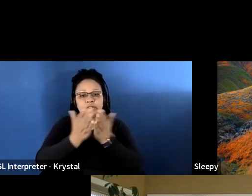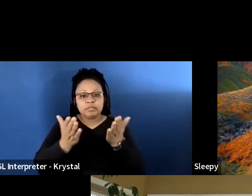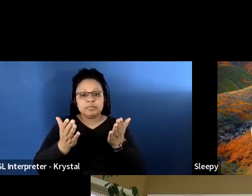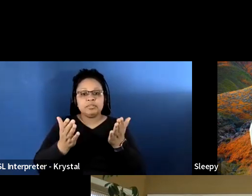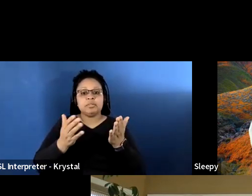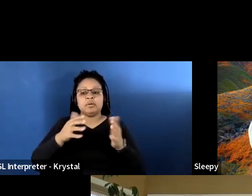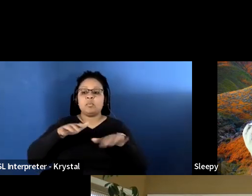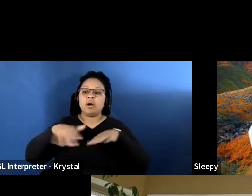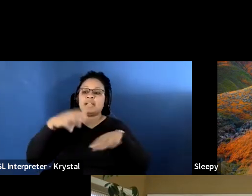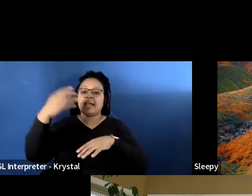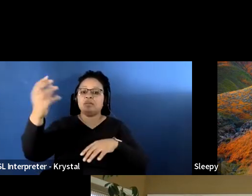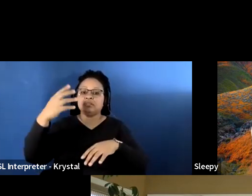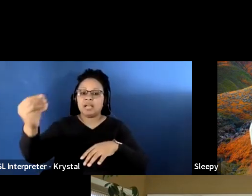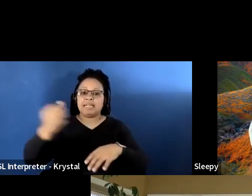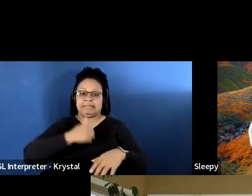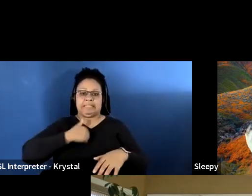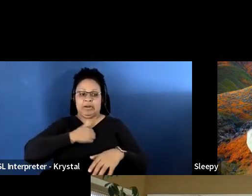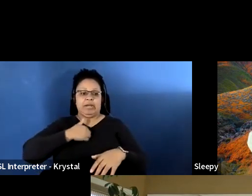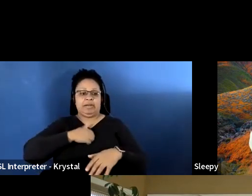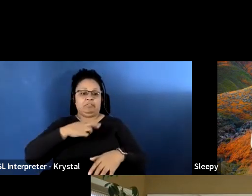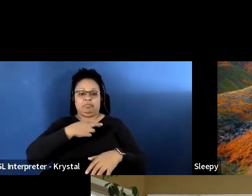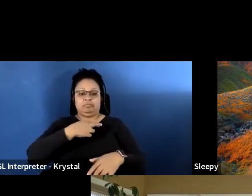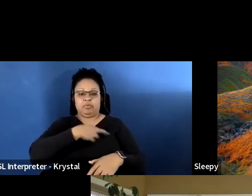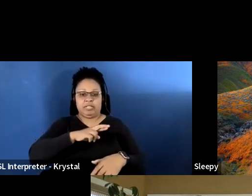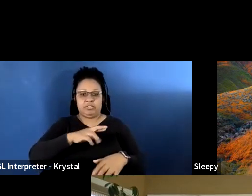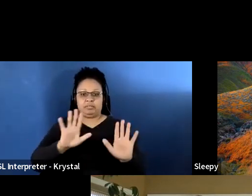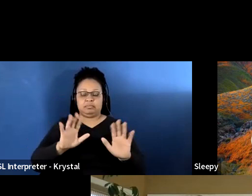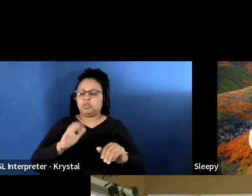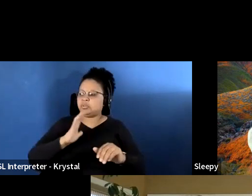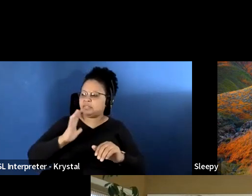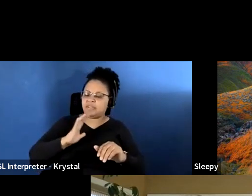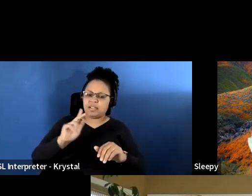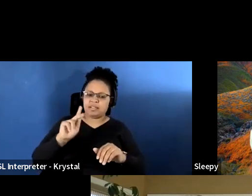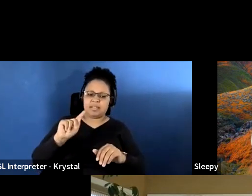here, so I apologize to anyone who is not. That's okay, Caitlin.